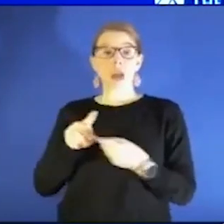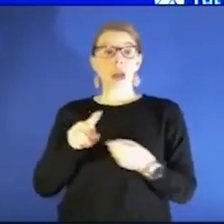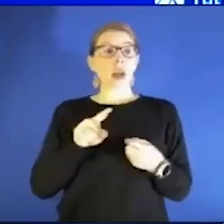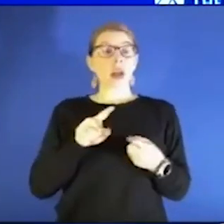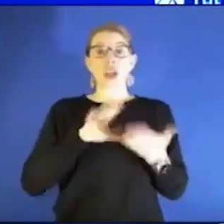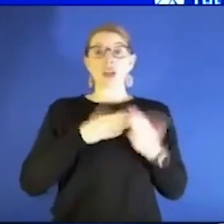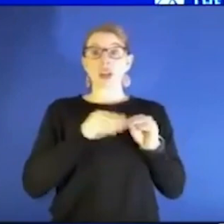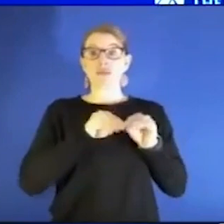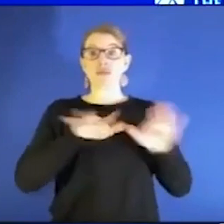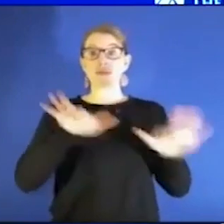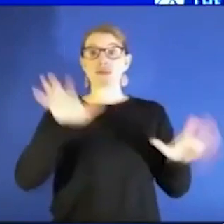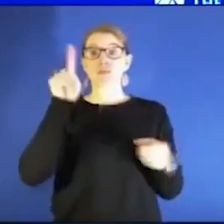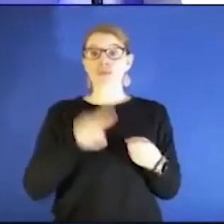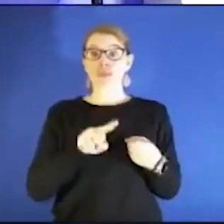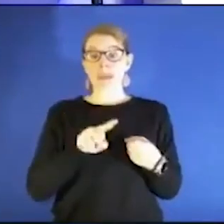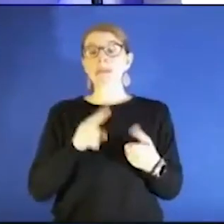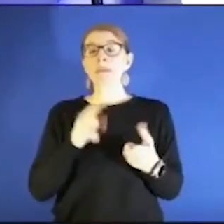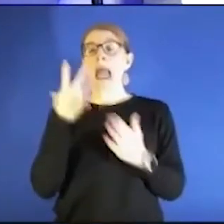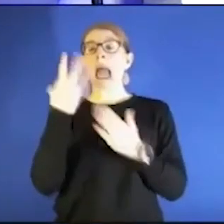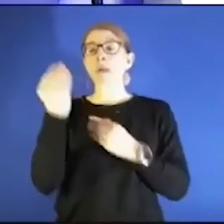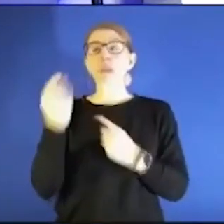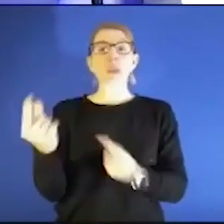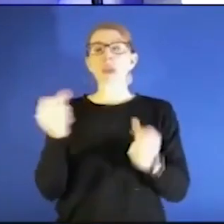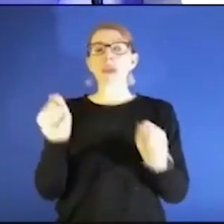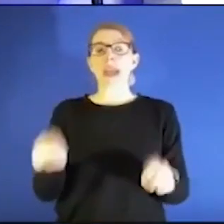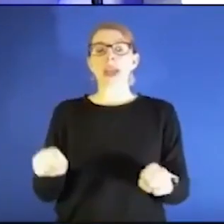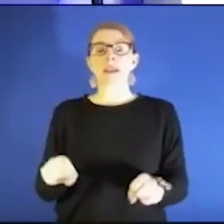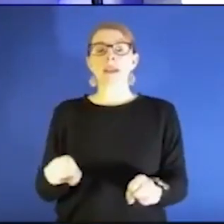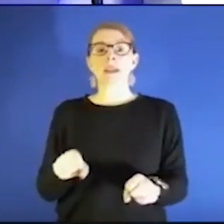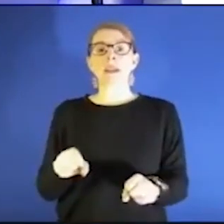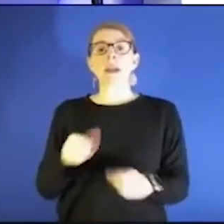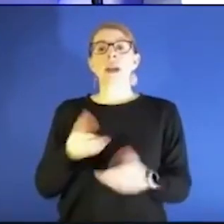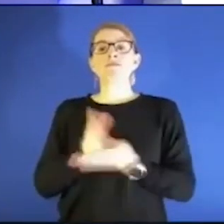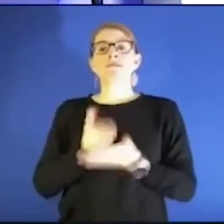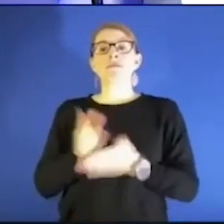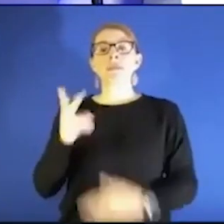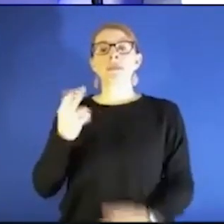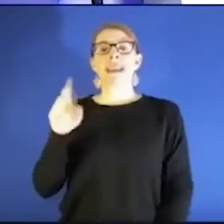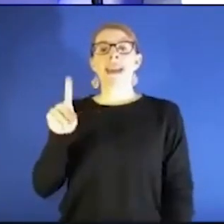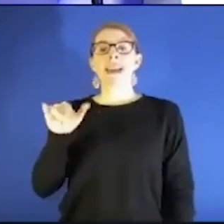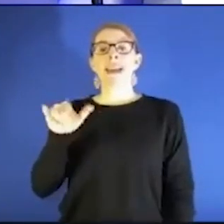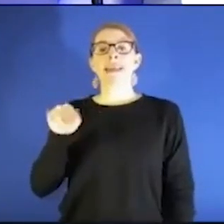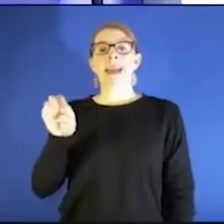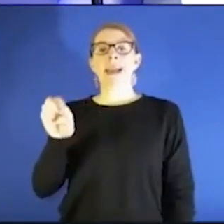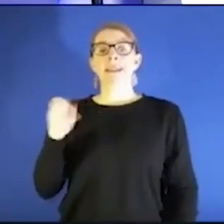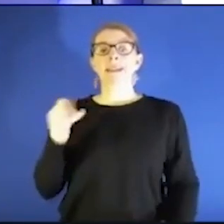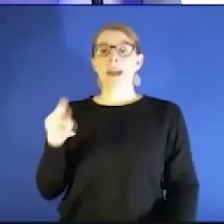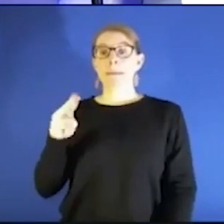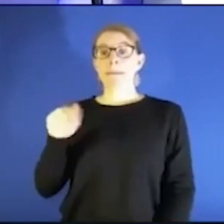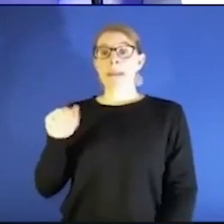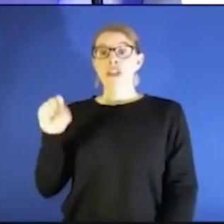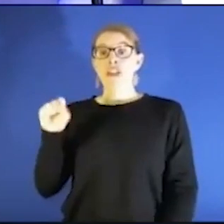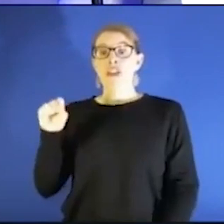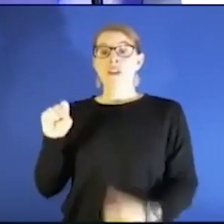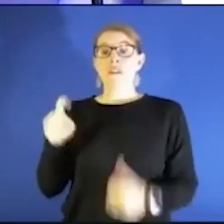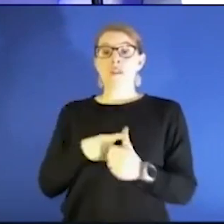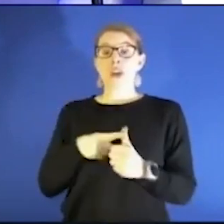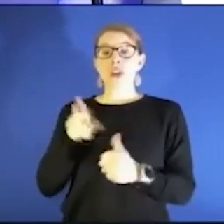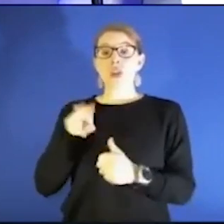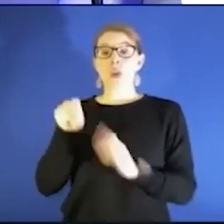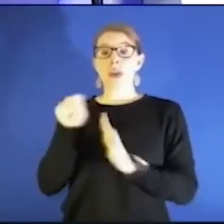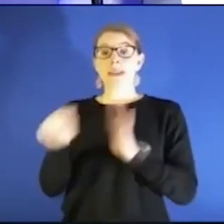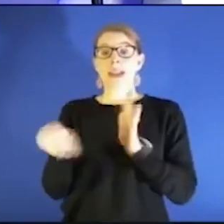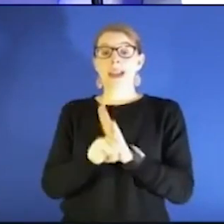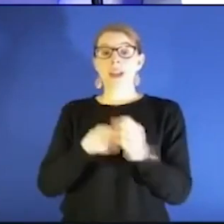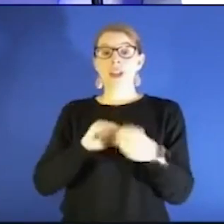a smart thing as well. All right, I've got a headline for you today. Massachusetts becomes the first U.S. state to enlist COVID